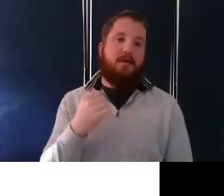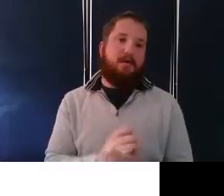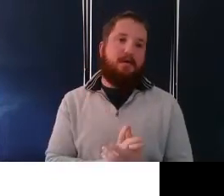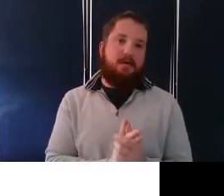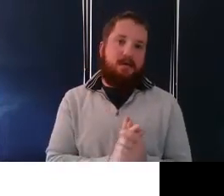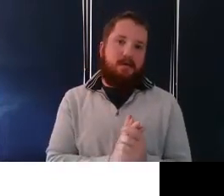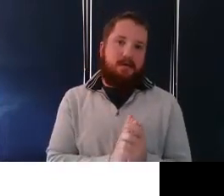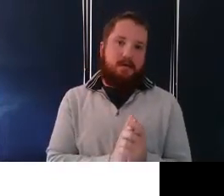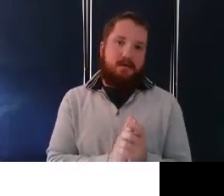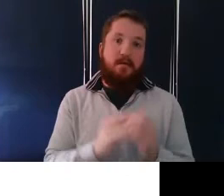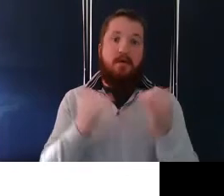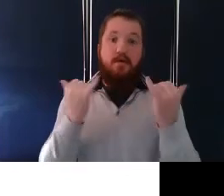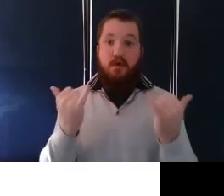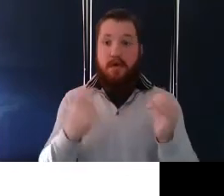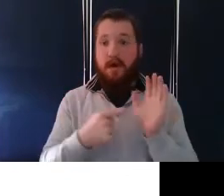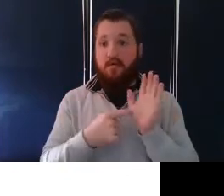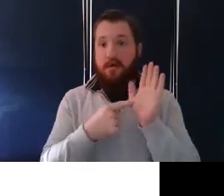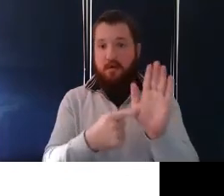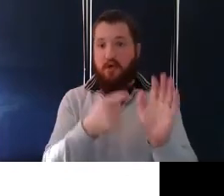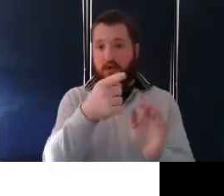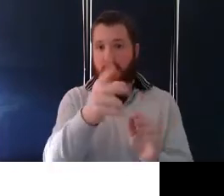and the time lapse.